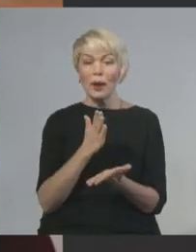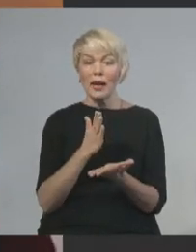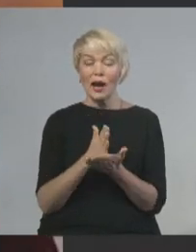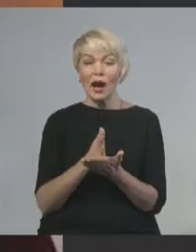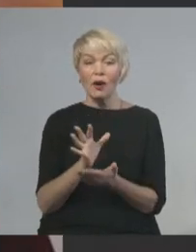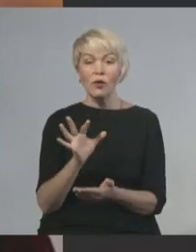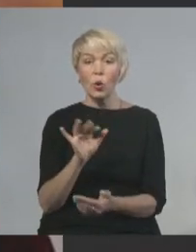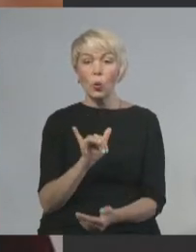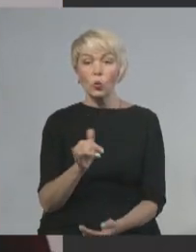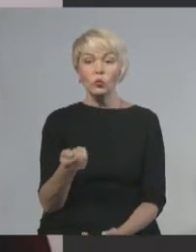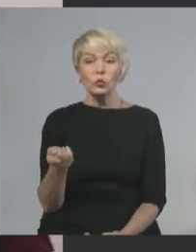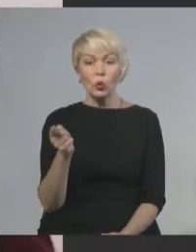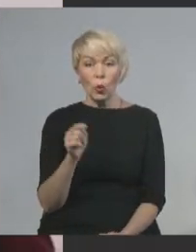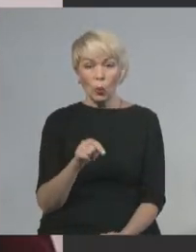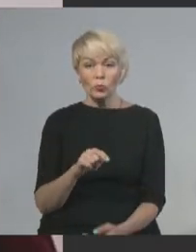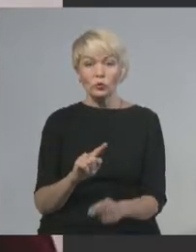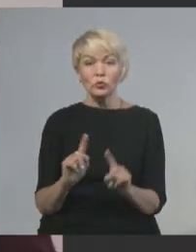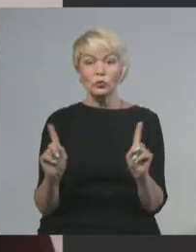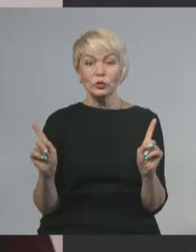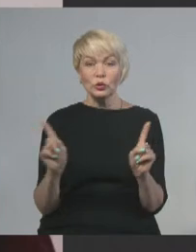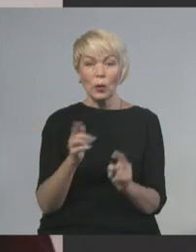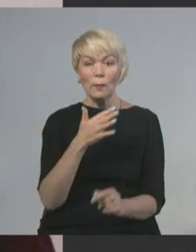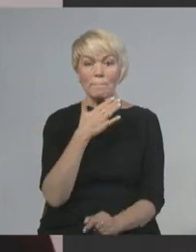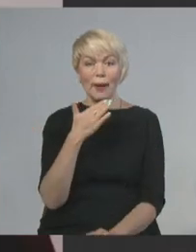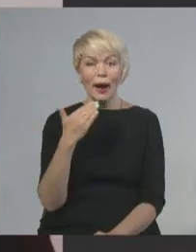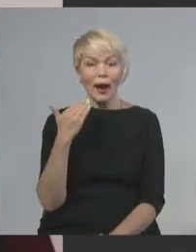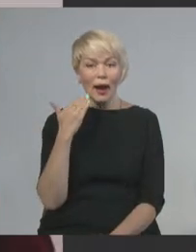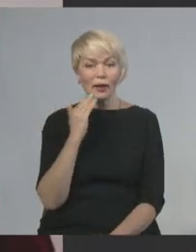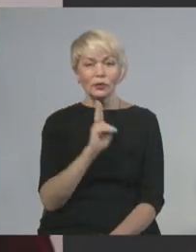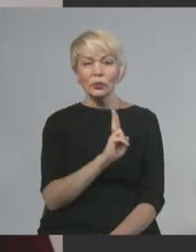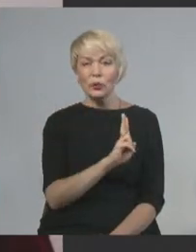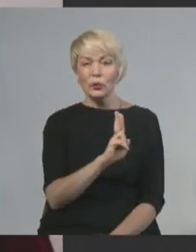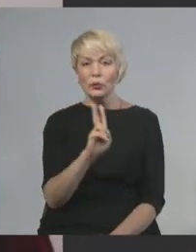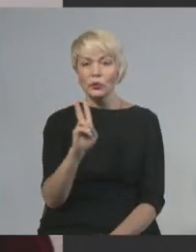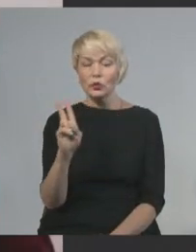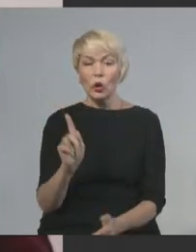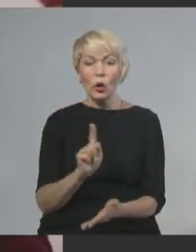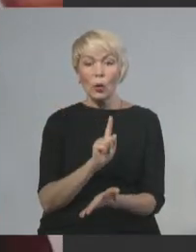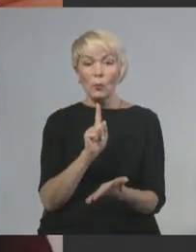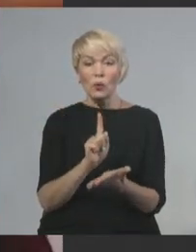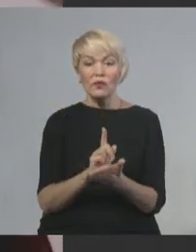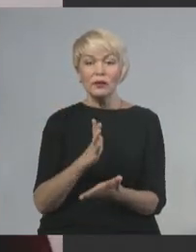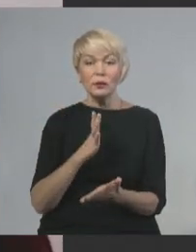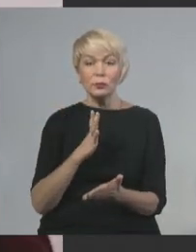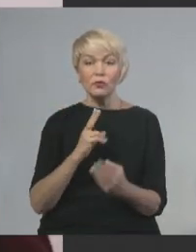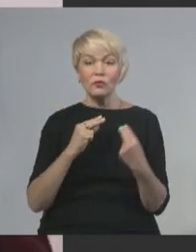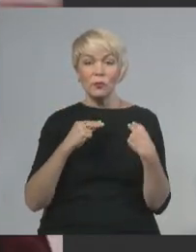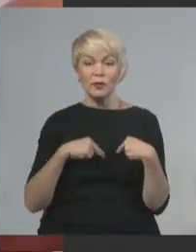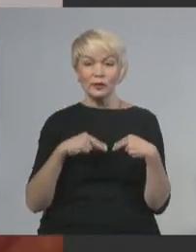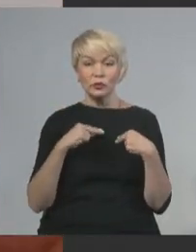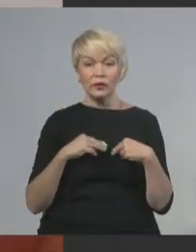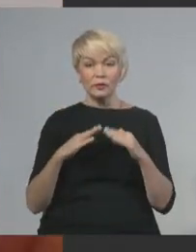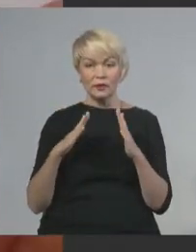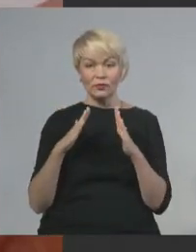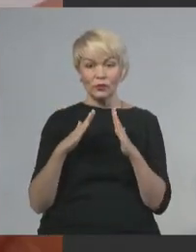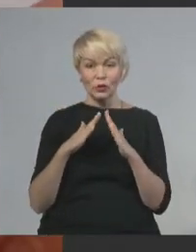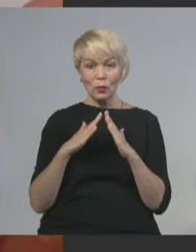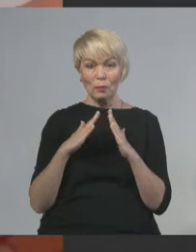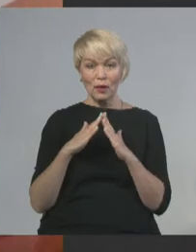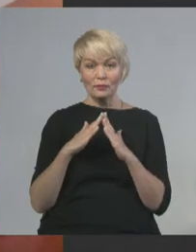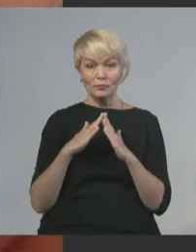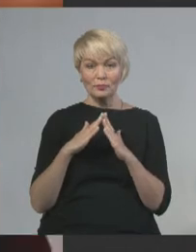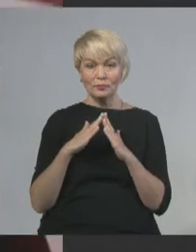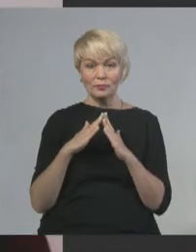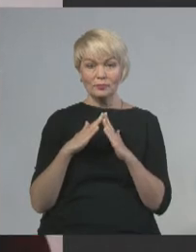work which changed a lot and another consequence that the collective um